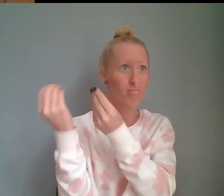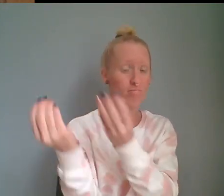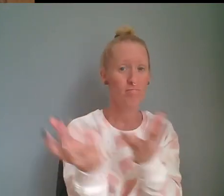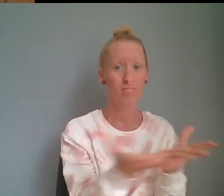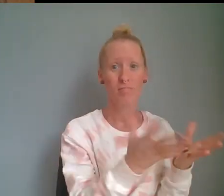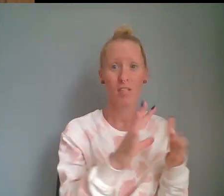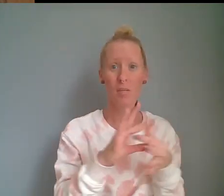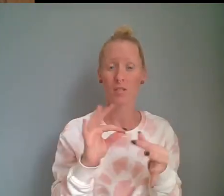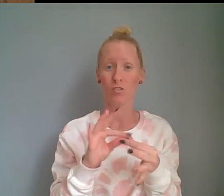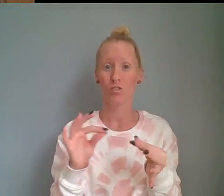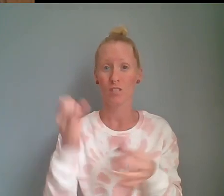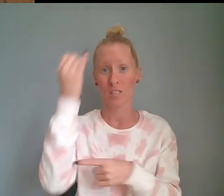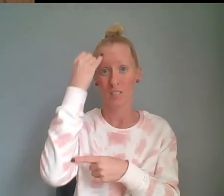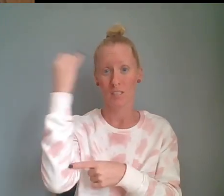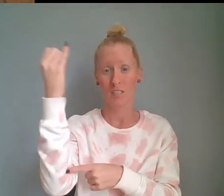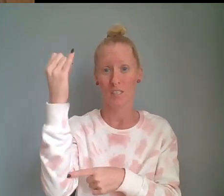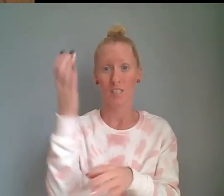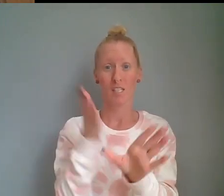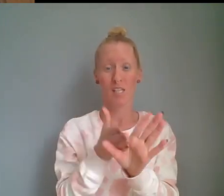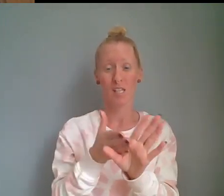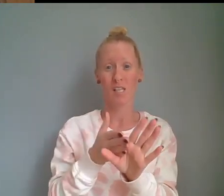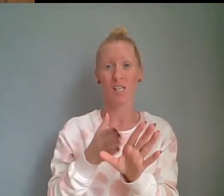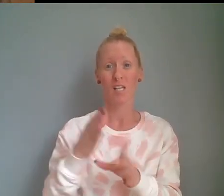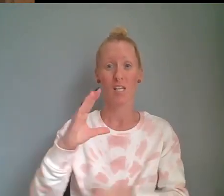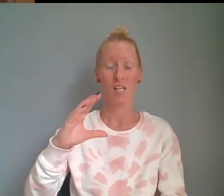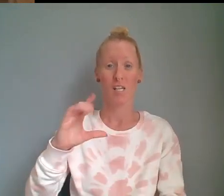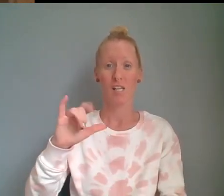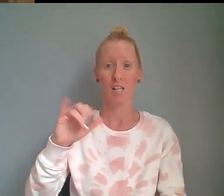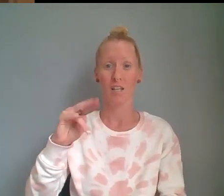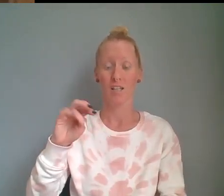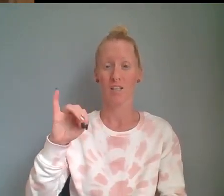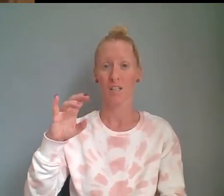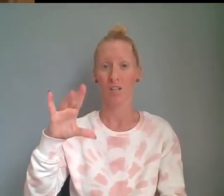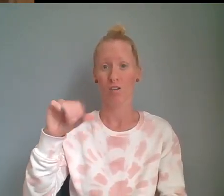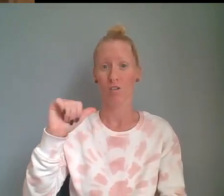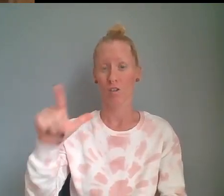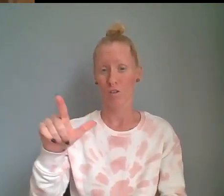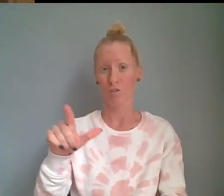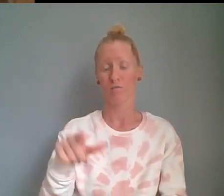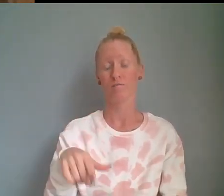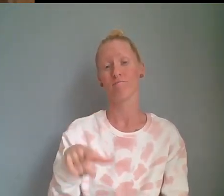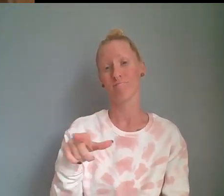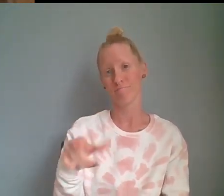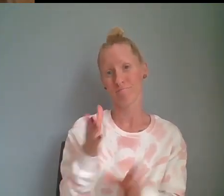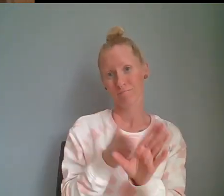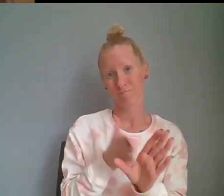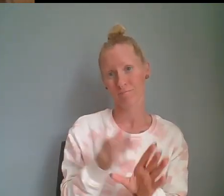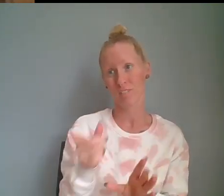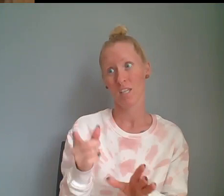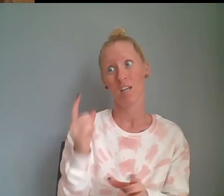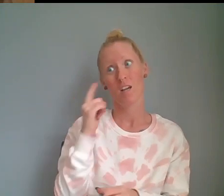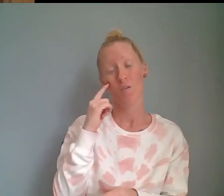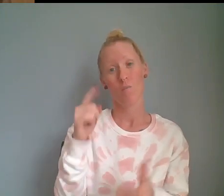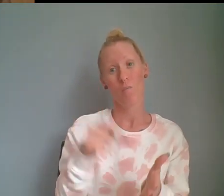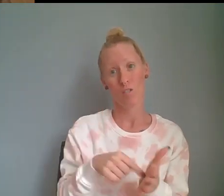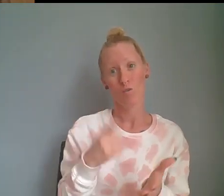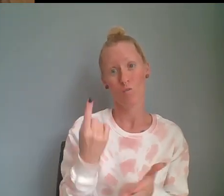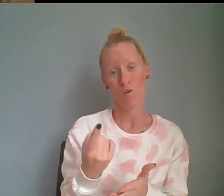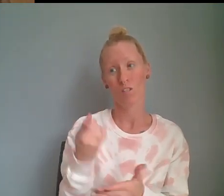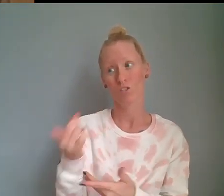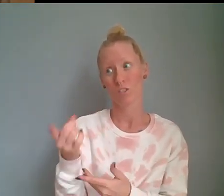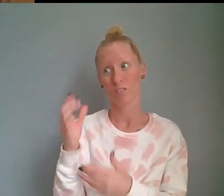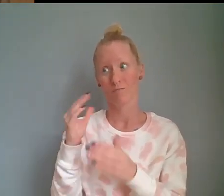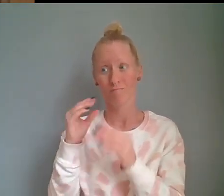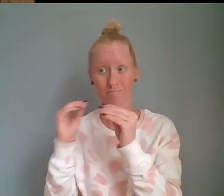clinical psychology to the broader public. The only other thing I'll mention before we welcome her is that she's going to teach next year her course in